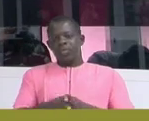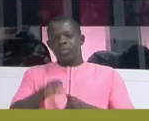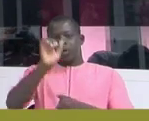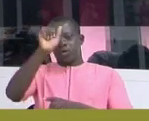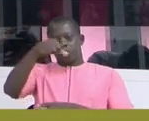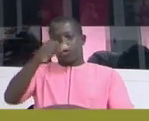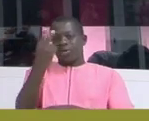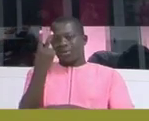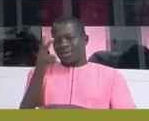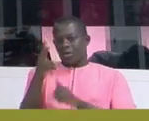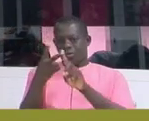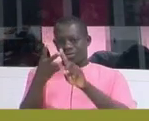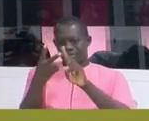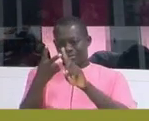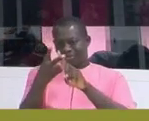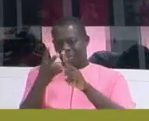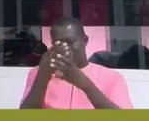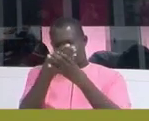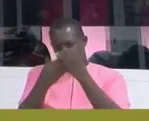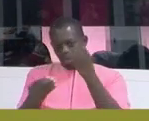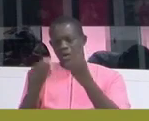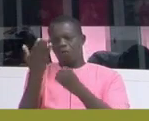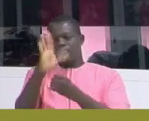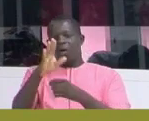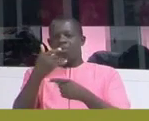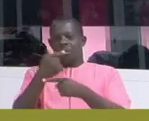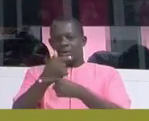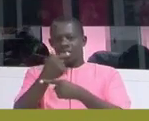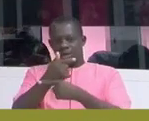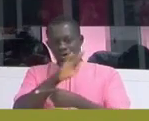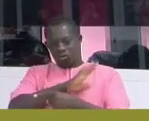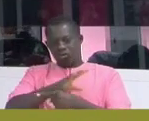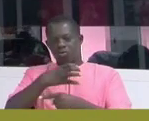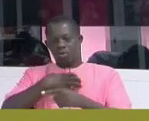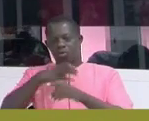arrested, your second escape from the Gambia,